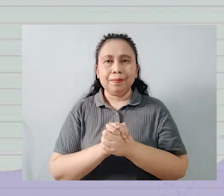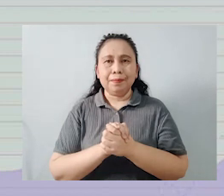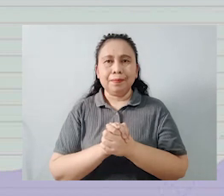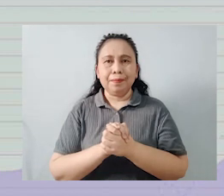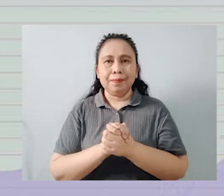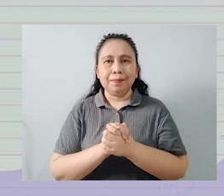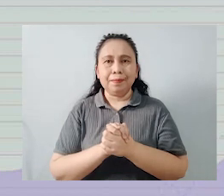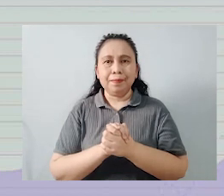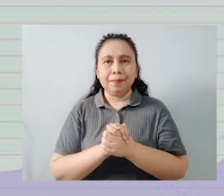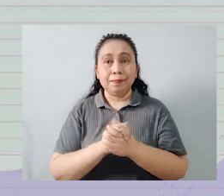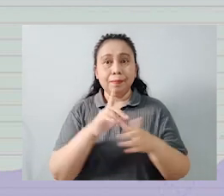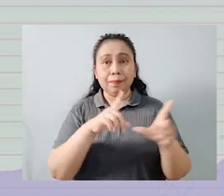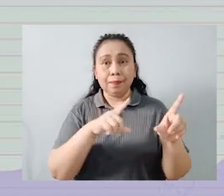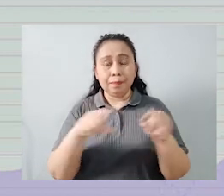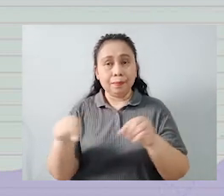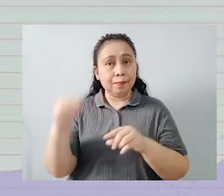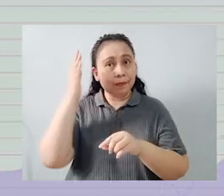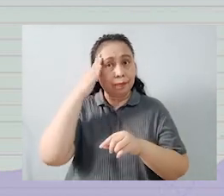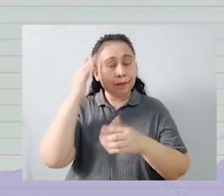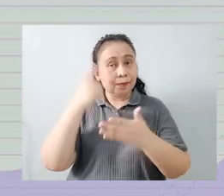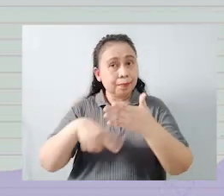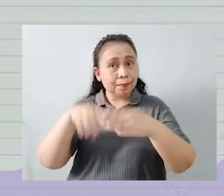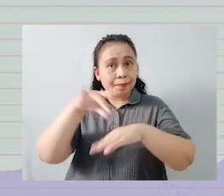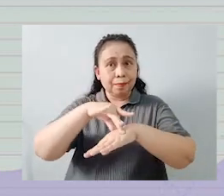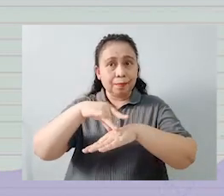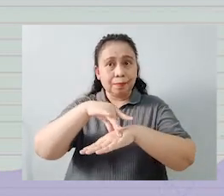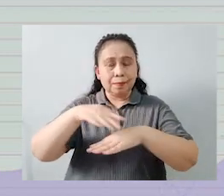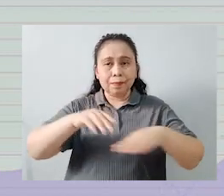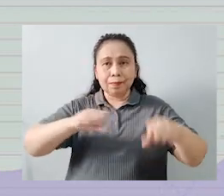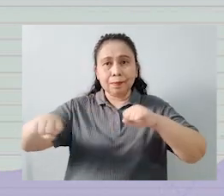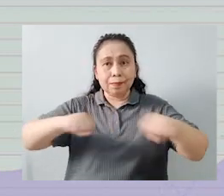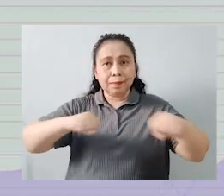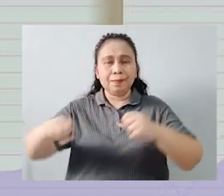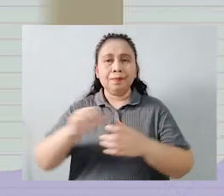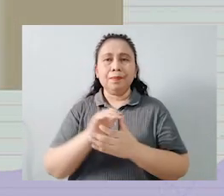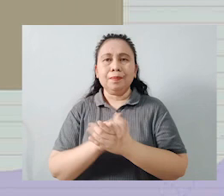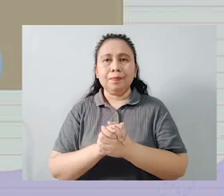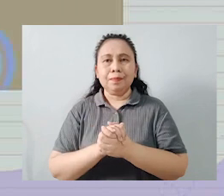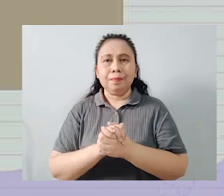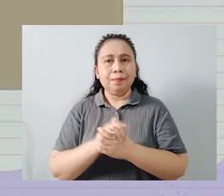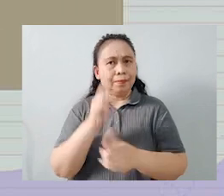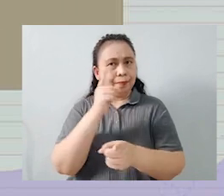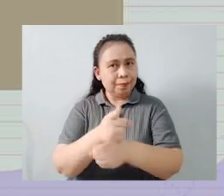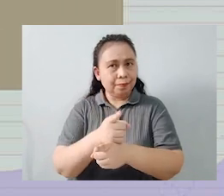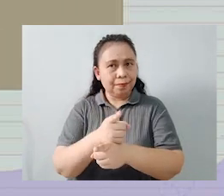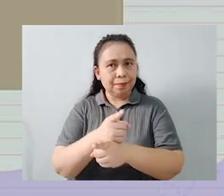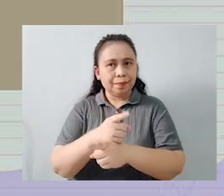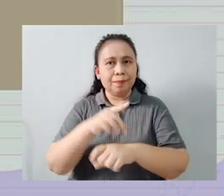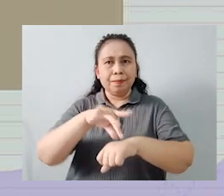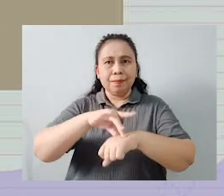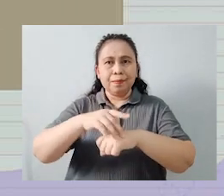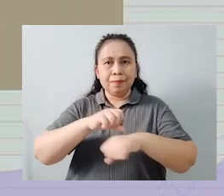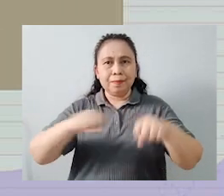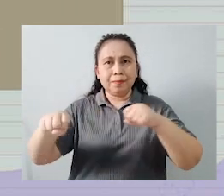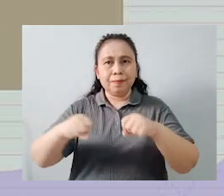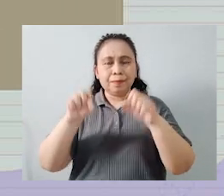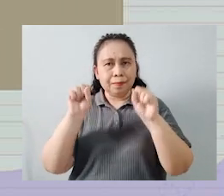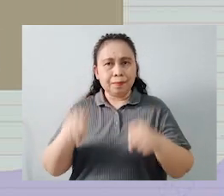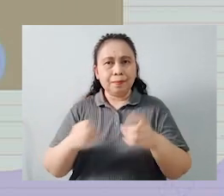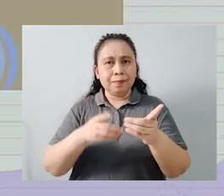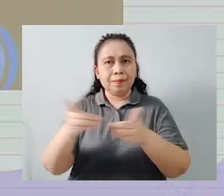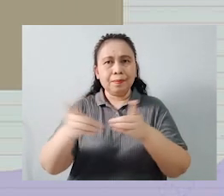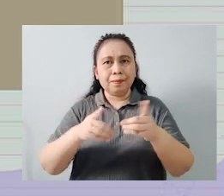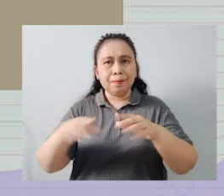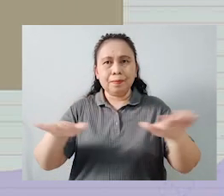Do you know what is an earthquake? Correct! Earthquake can easily be described